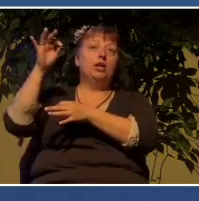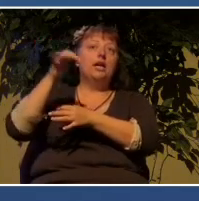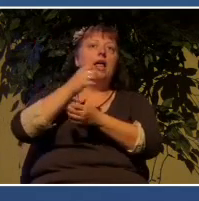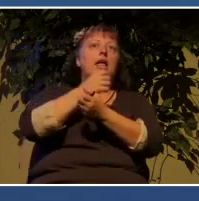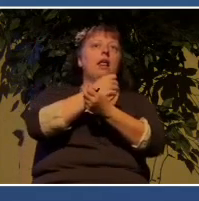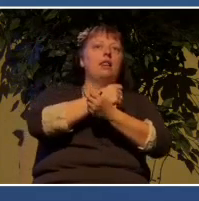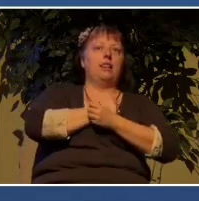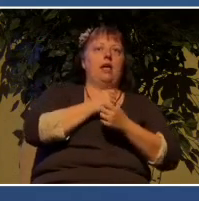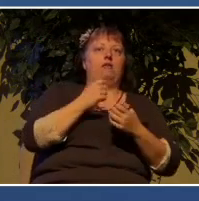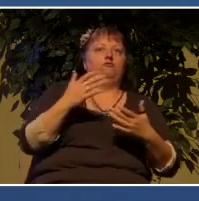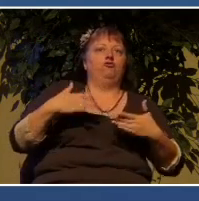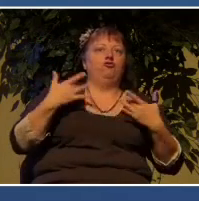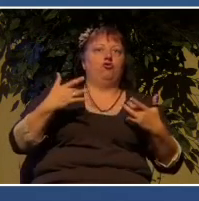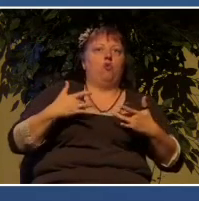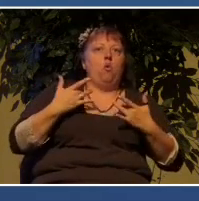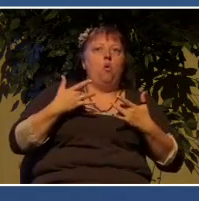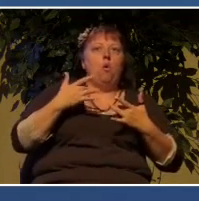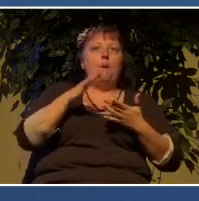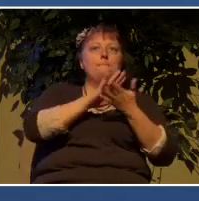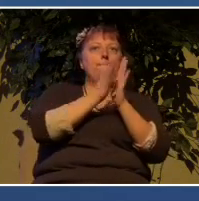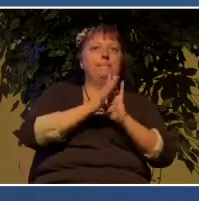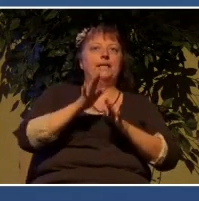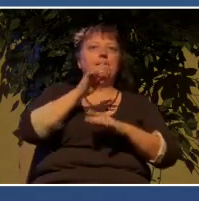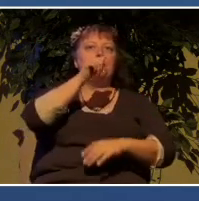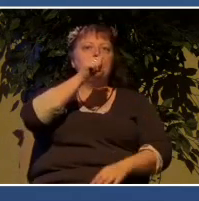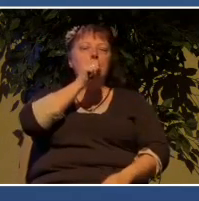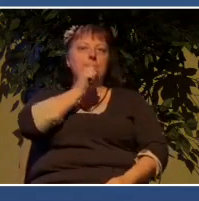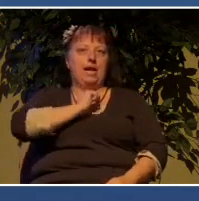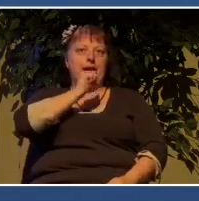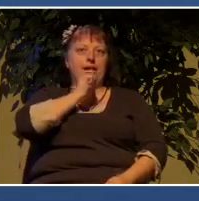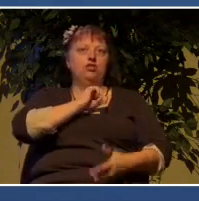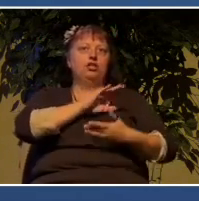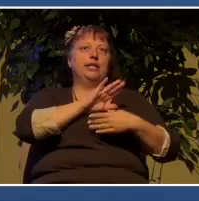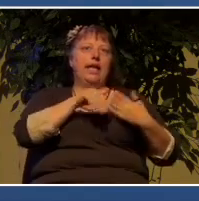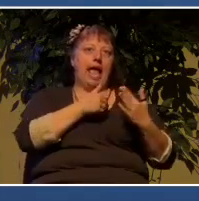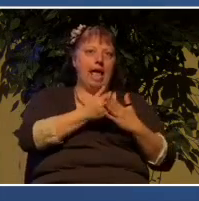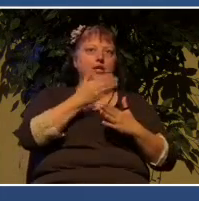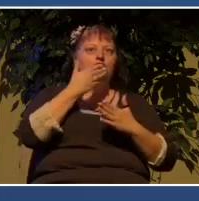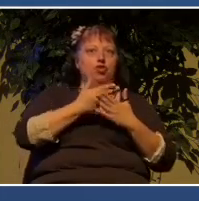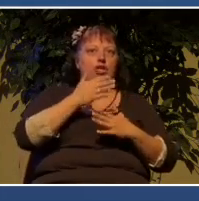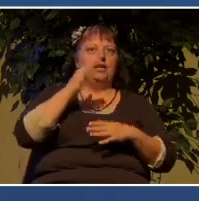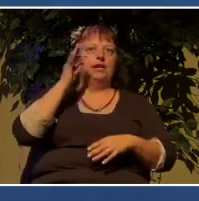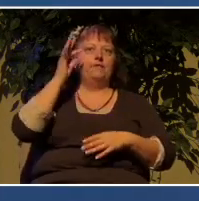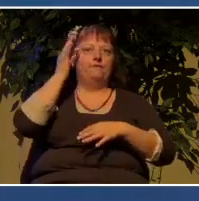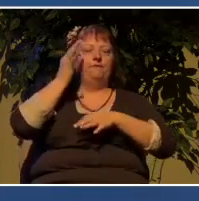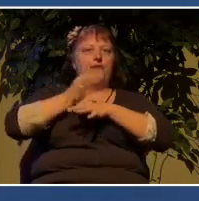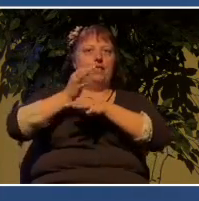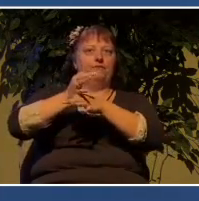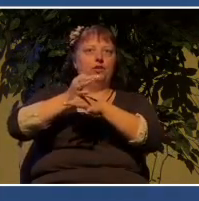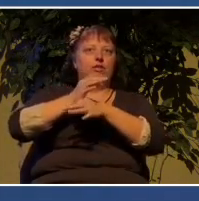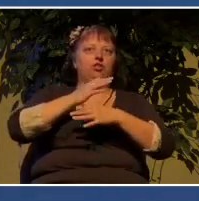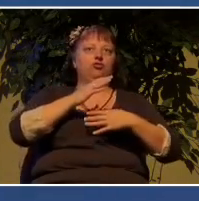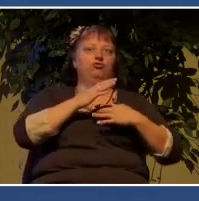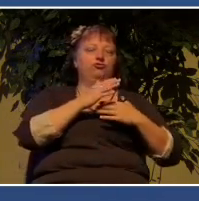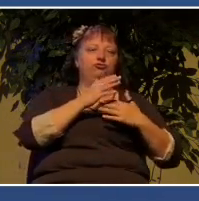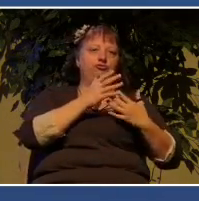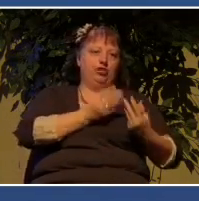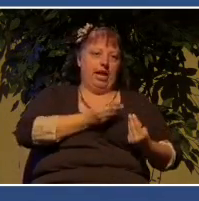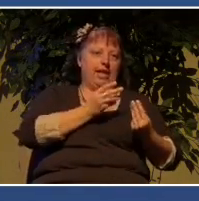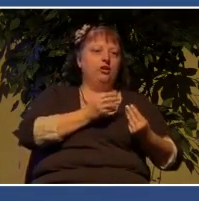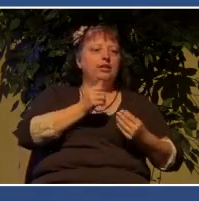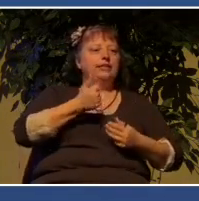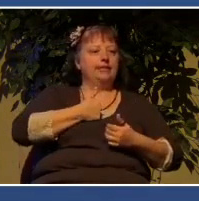goodness, faithfulness, gentleness, and self-control. Against such there is no law. If you are united by faith